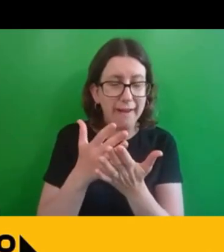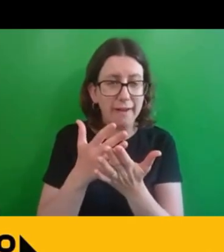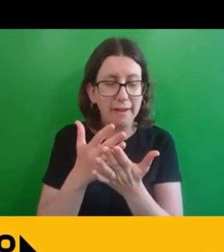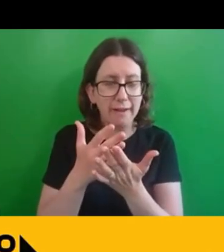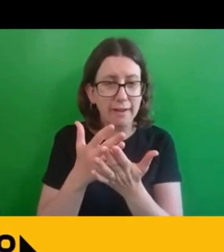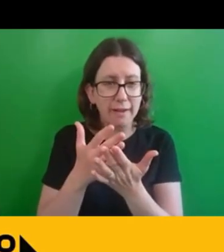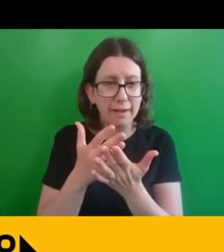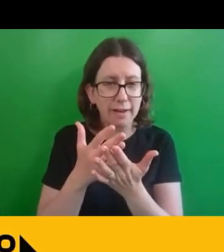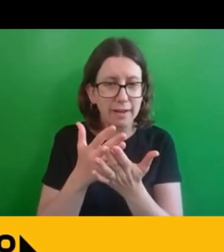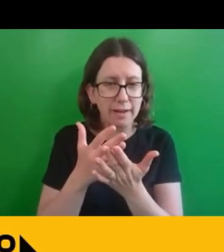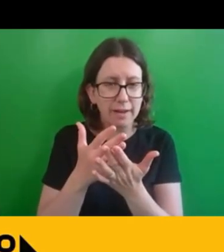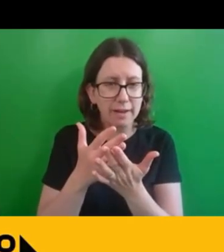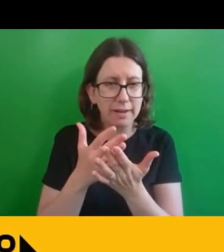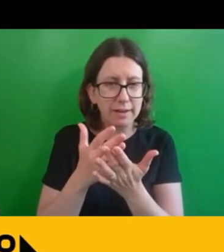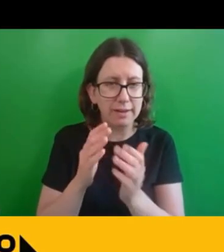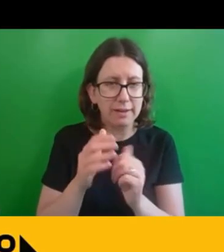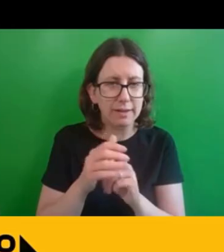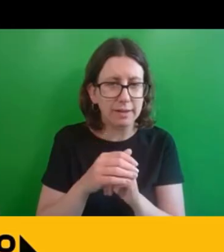Okay, great.